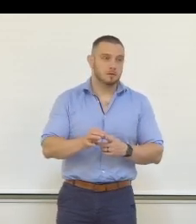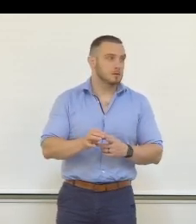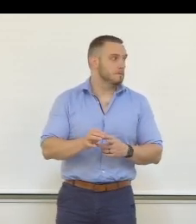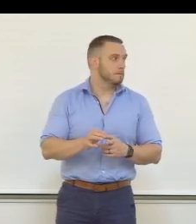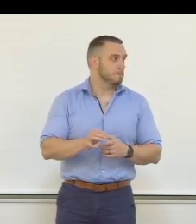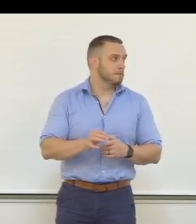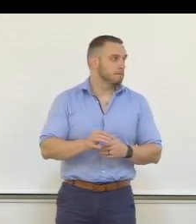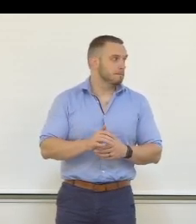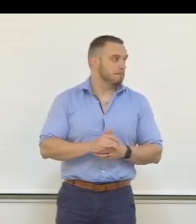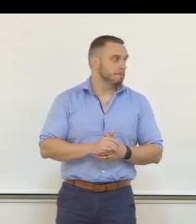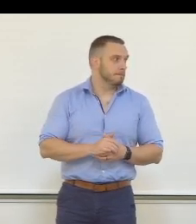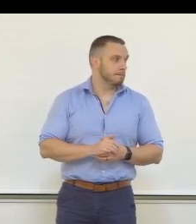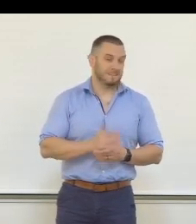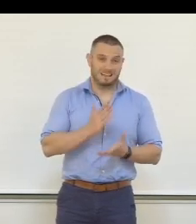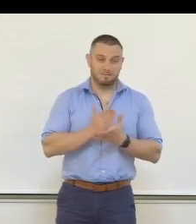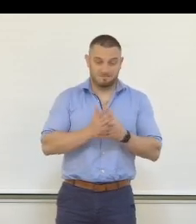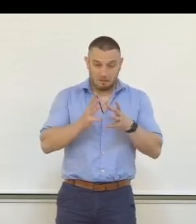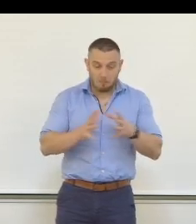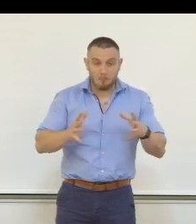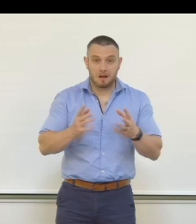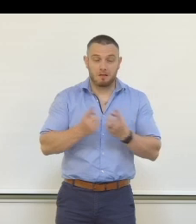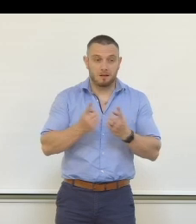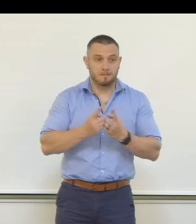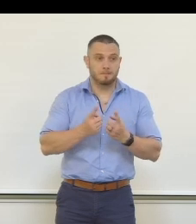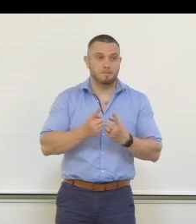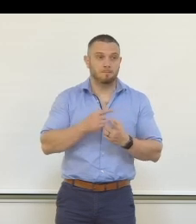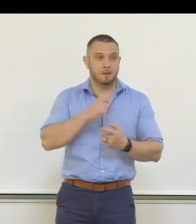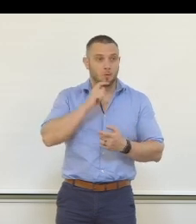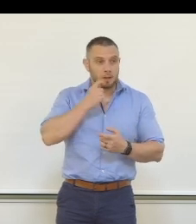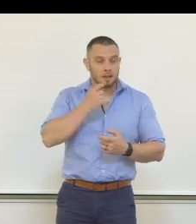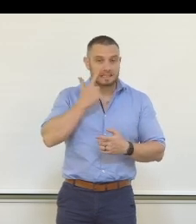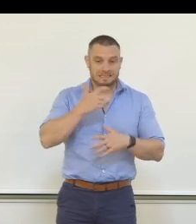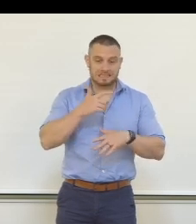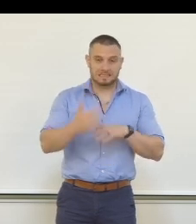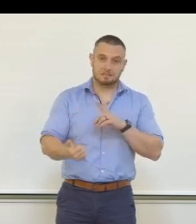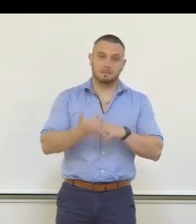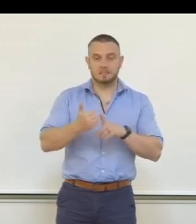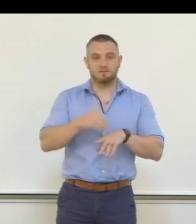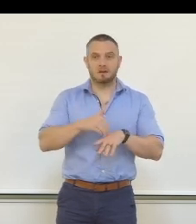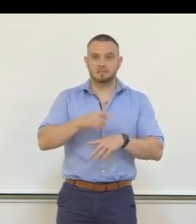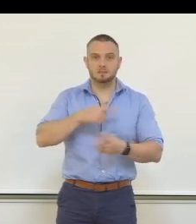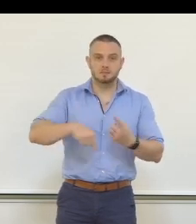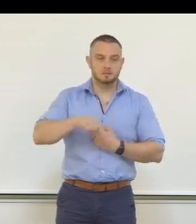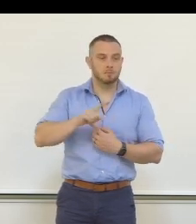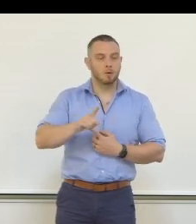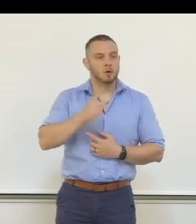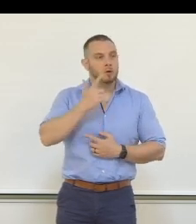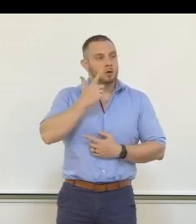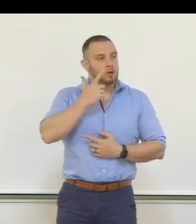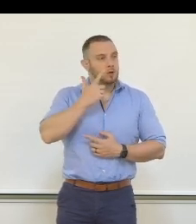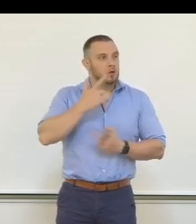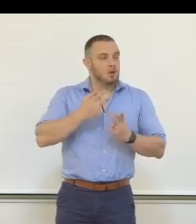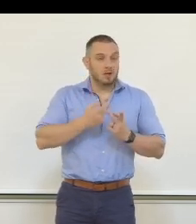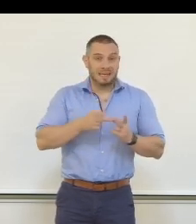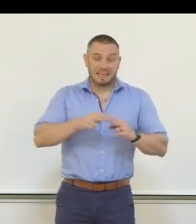like I said, it's quite a large thing, and it will can have a lot of impact. But even if it